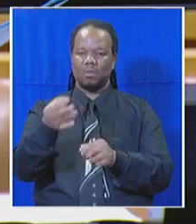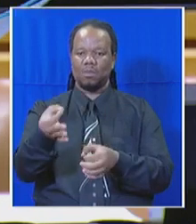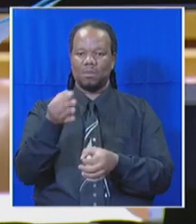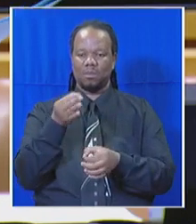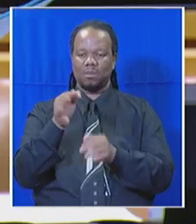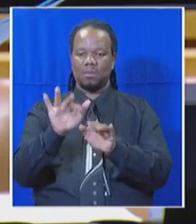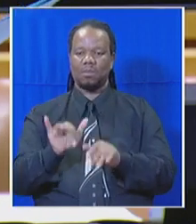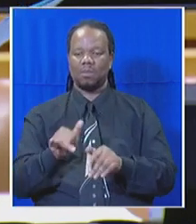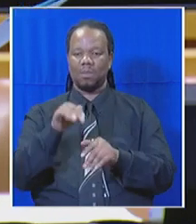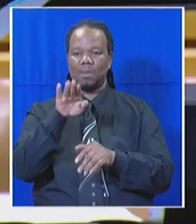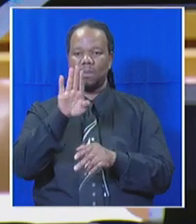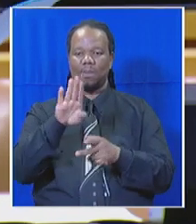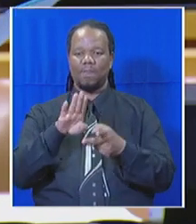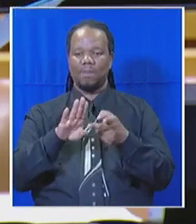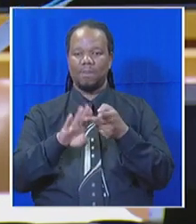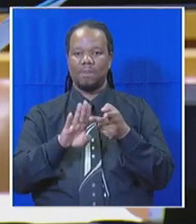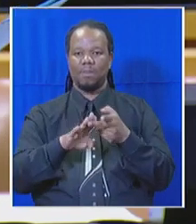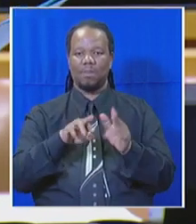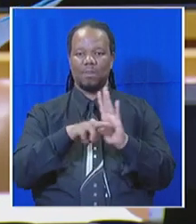B, Rule